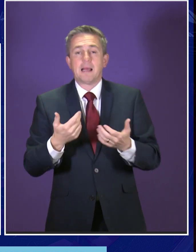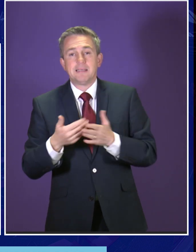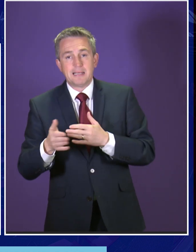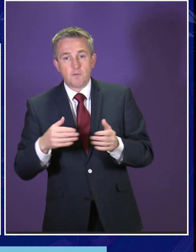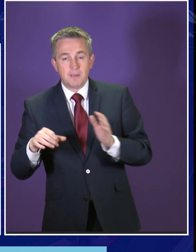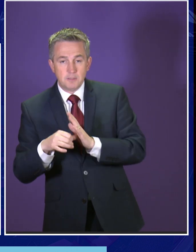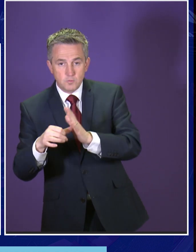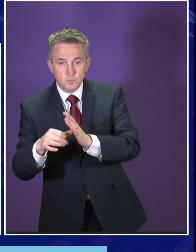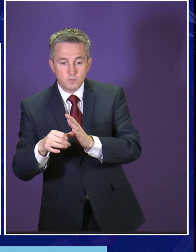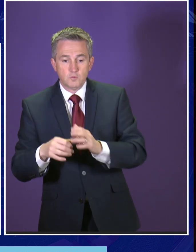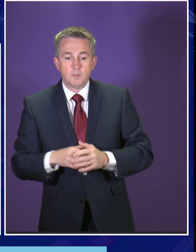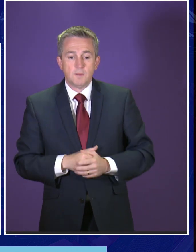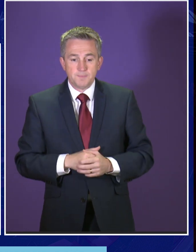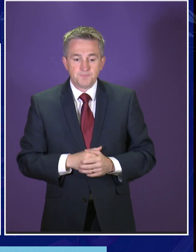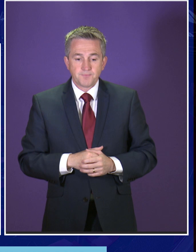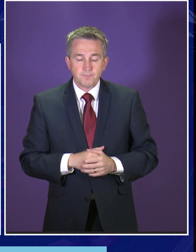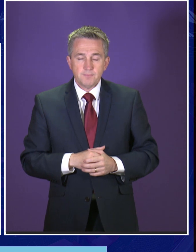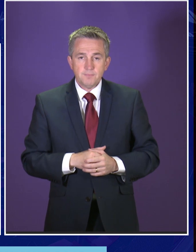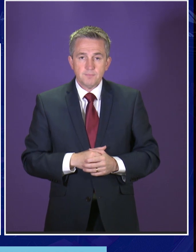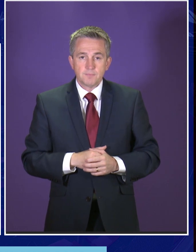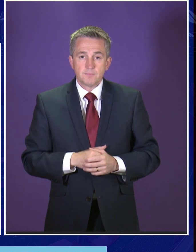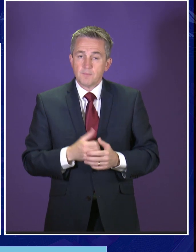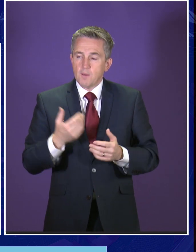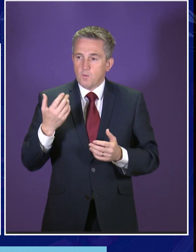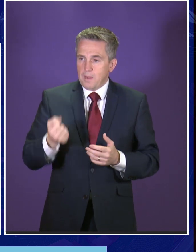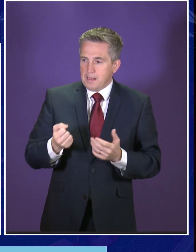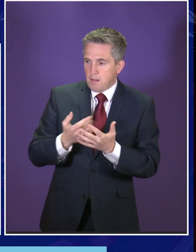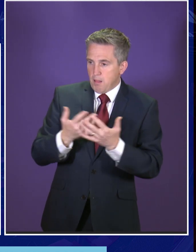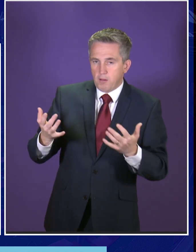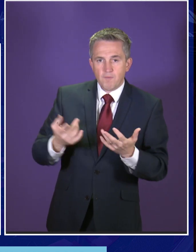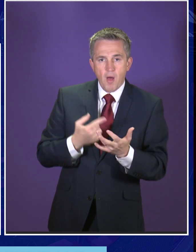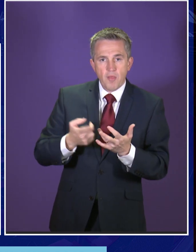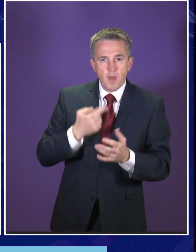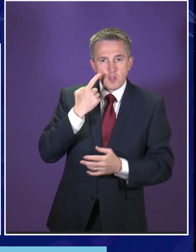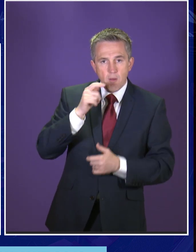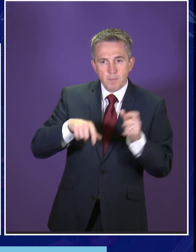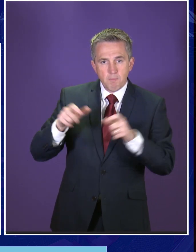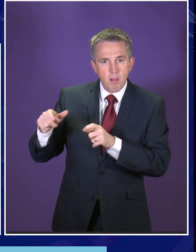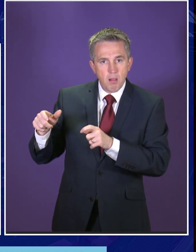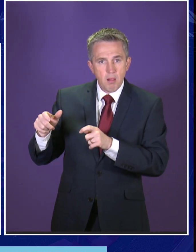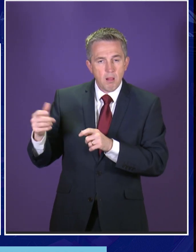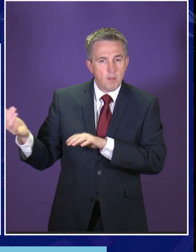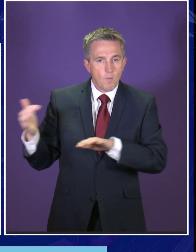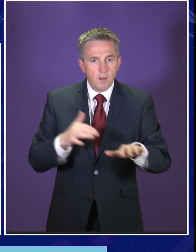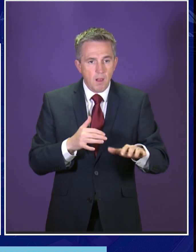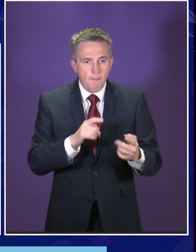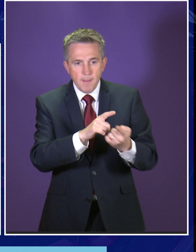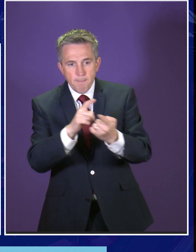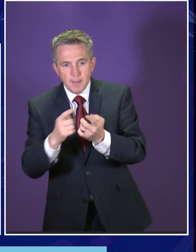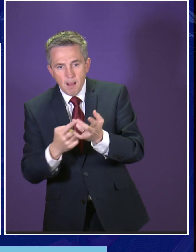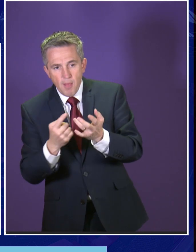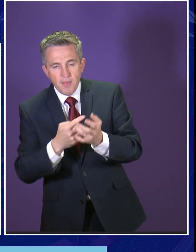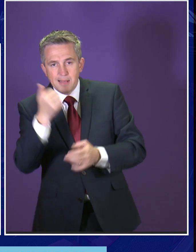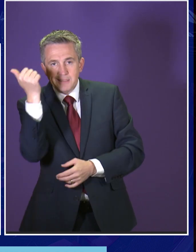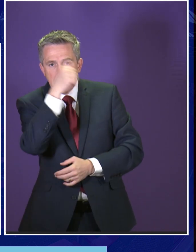artists were balanced with an alternative University of Myanmar youths who met their grassroots public intellectuals